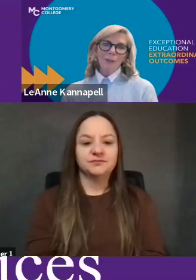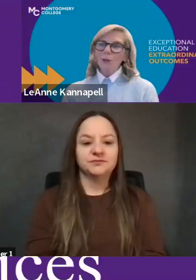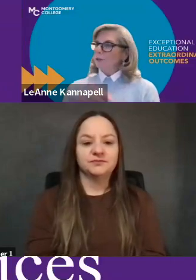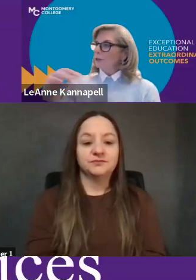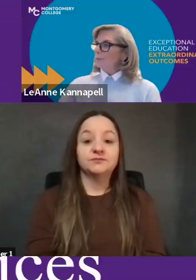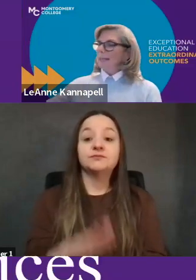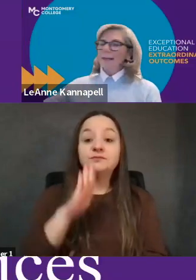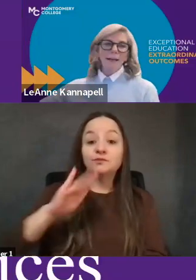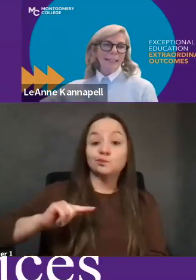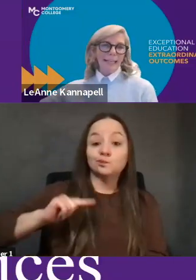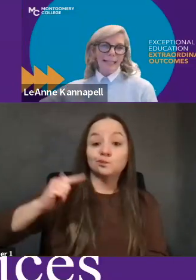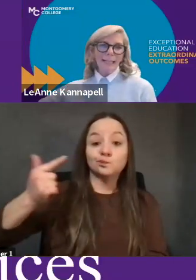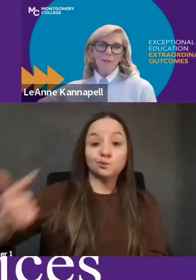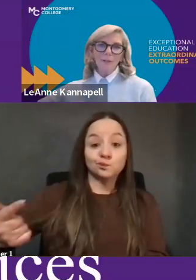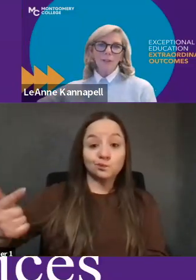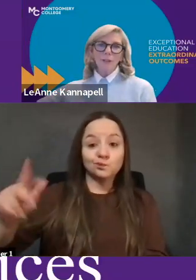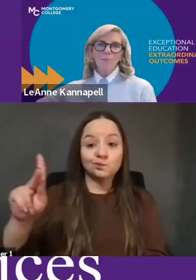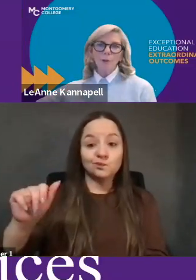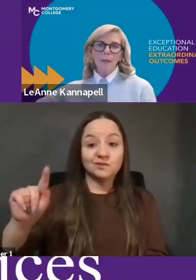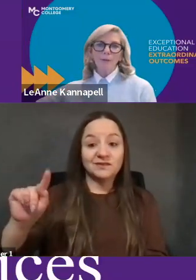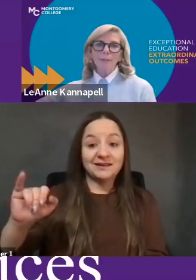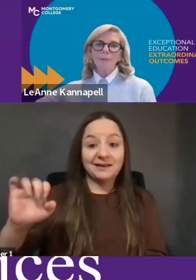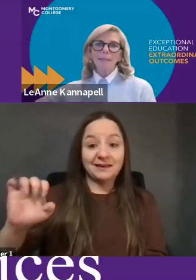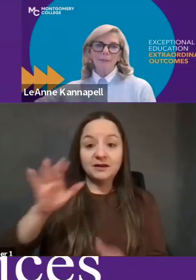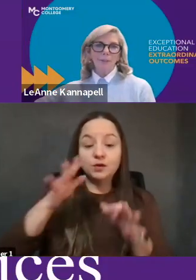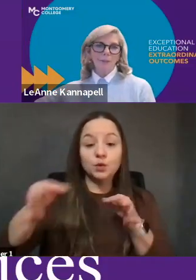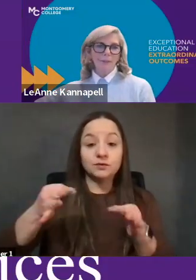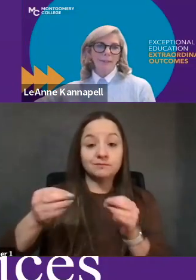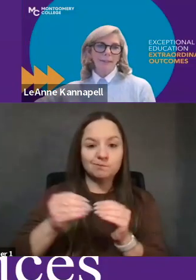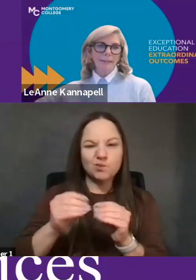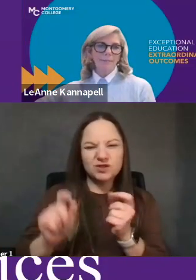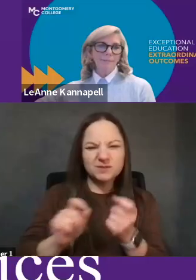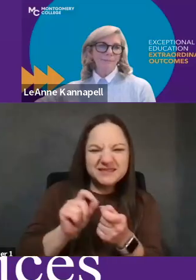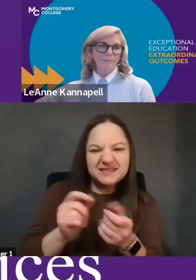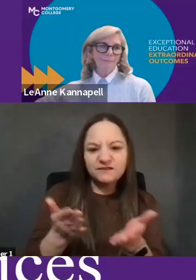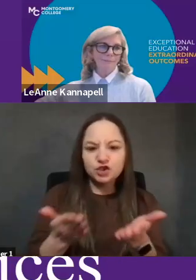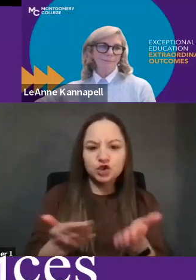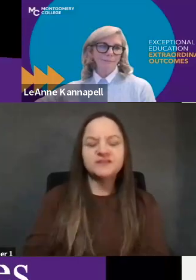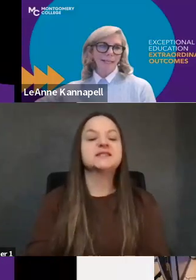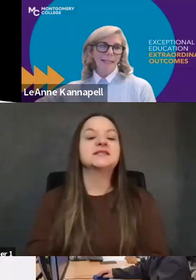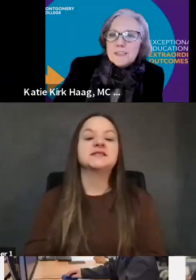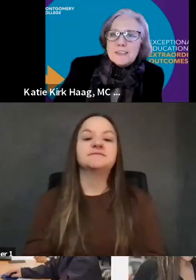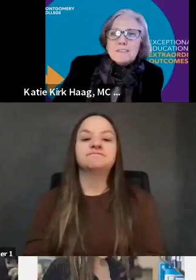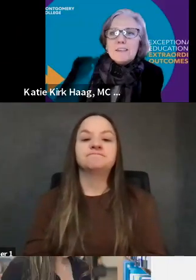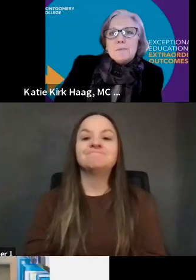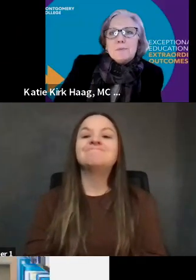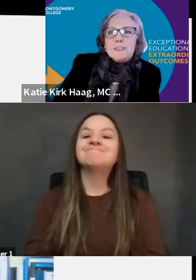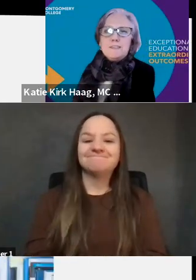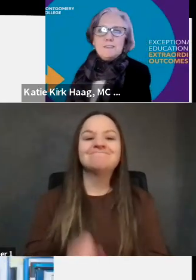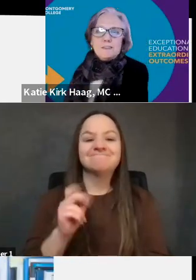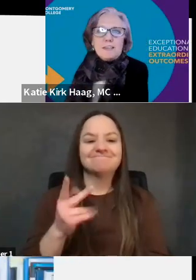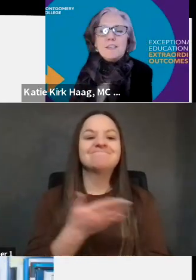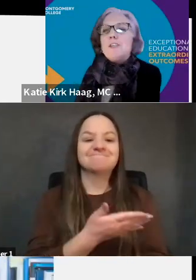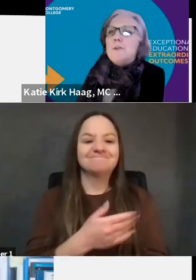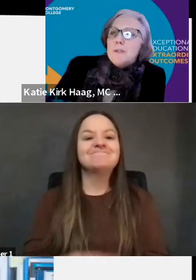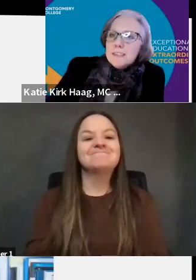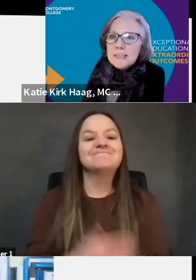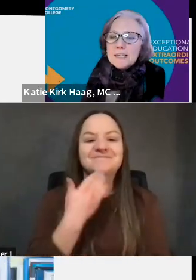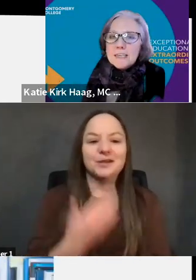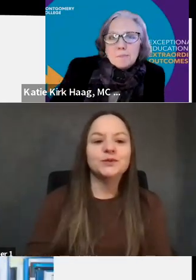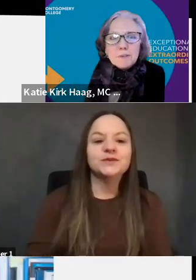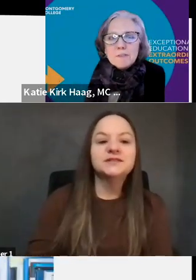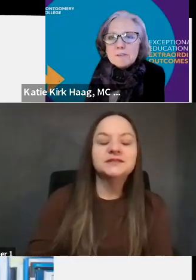I'm going to turn it over to my colleague, Katie, who's going to talk more about specific services. Okay, next slide, please. Thank